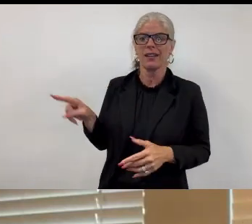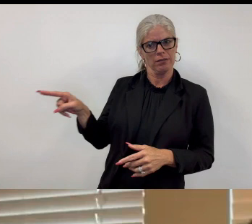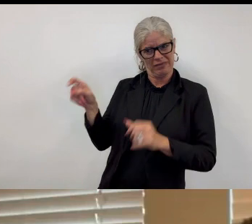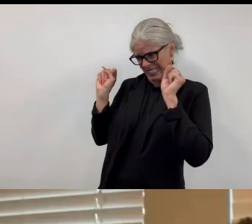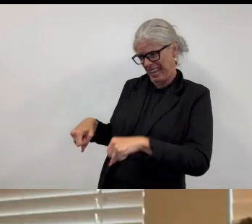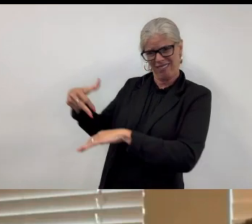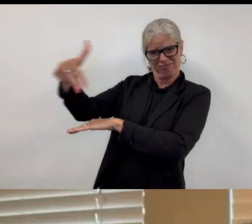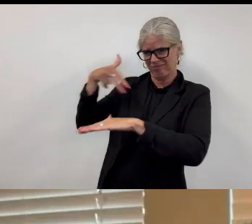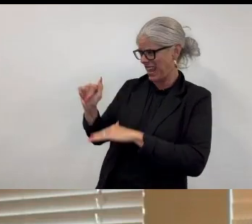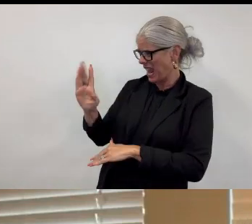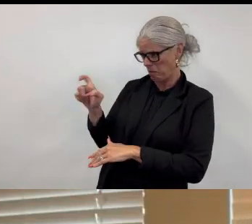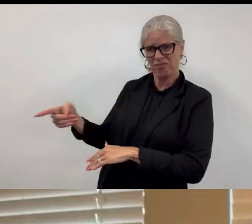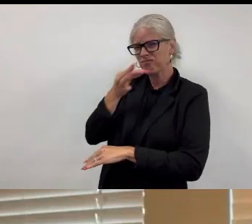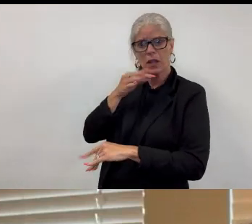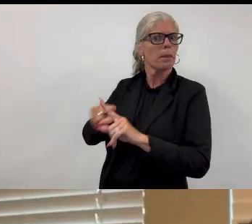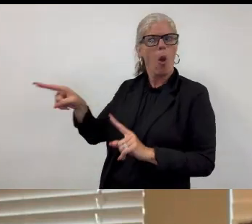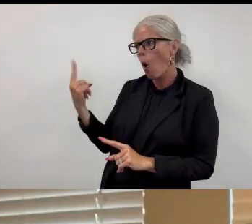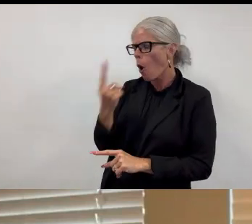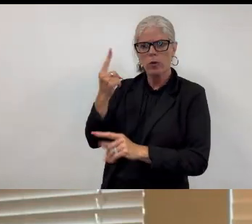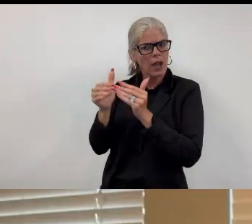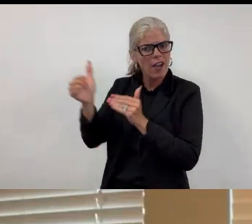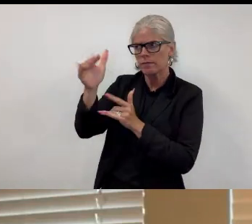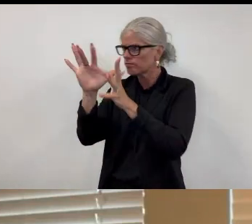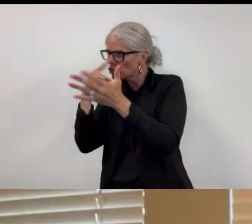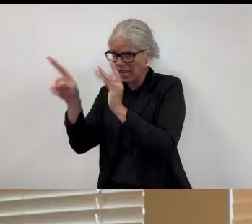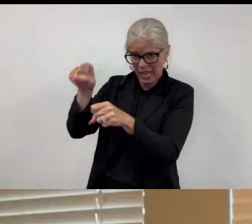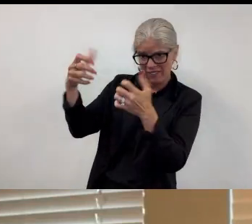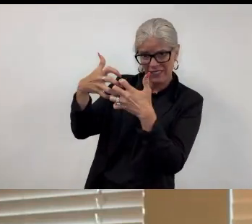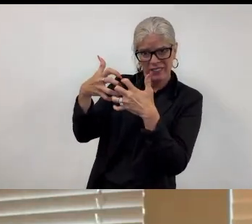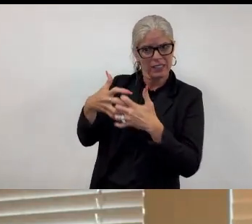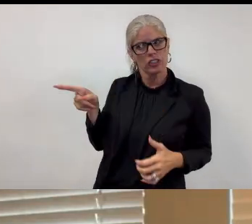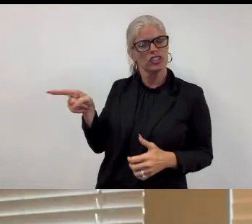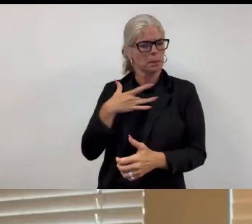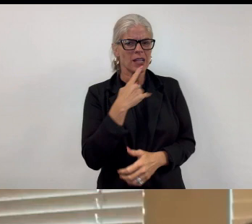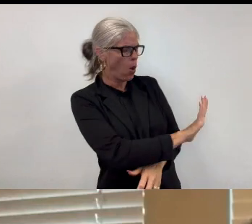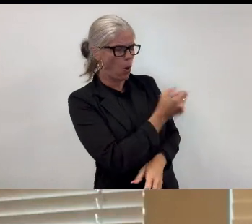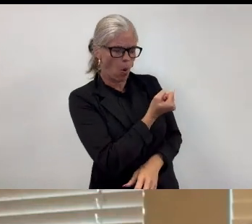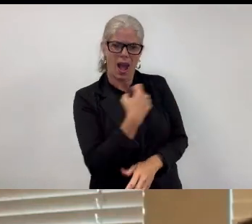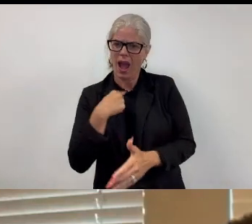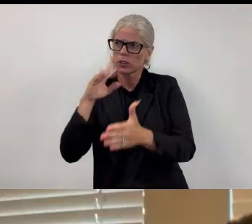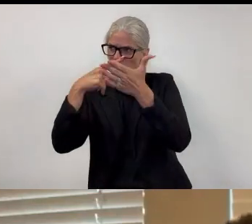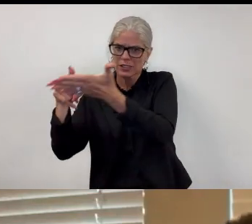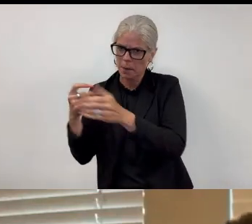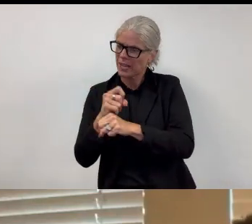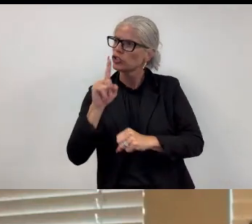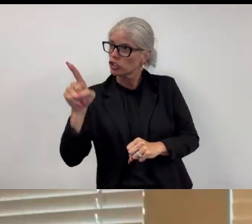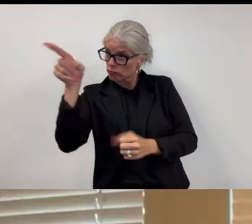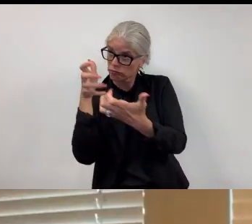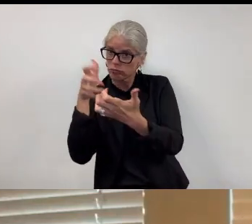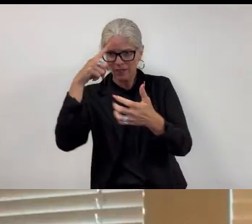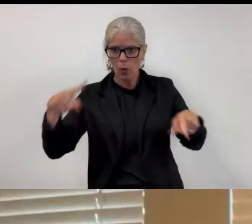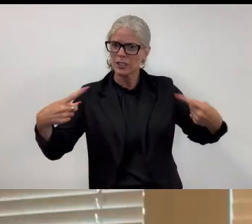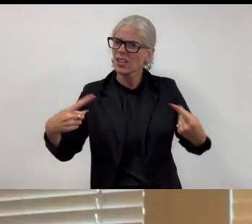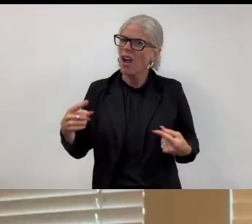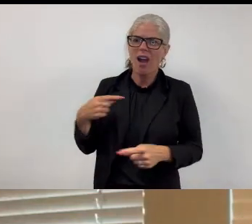is able-bodied and she knows that it will make me more comfortable if she can text me and say, hey, by the way, I already checked, I already called, their wheelchair accessible. Like